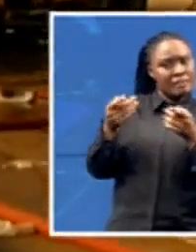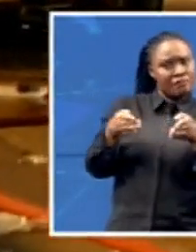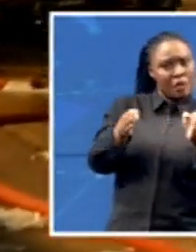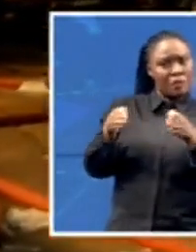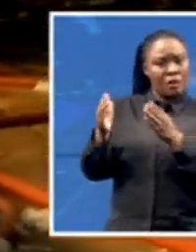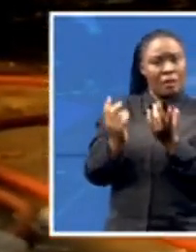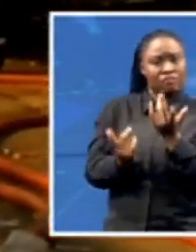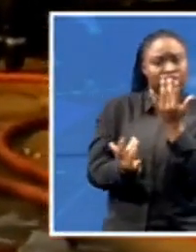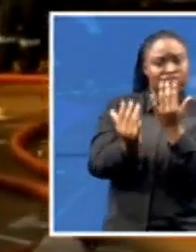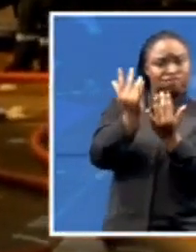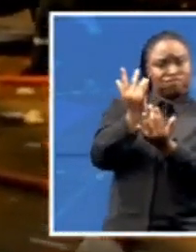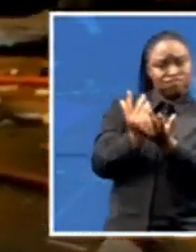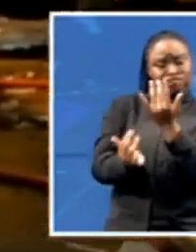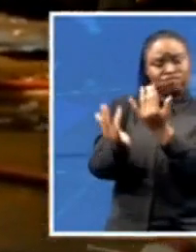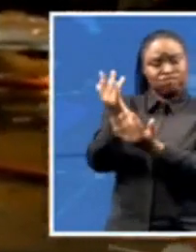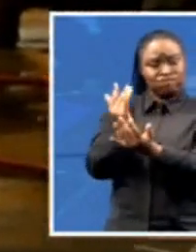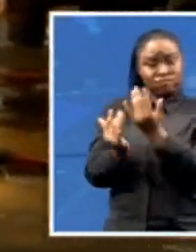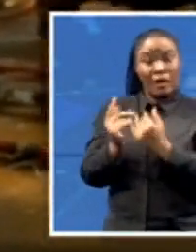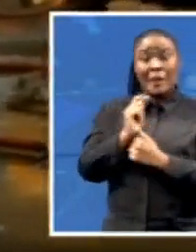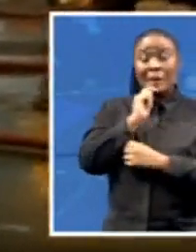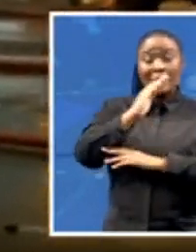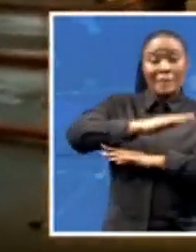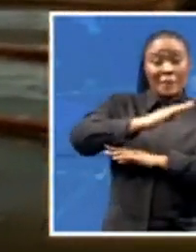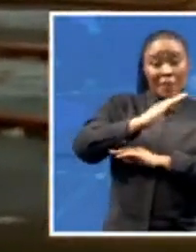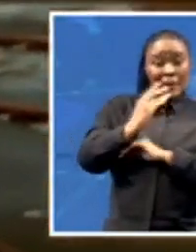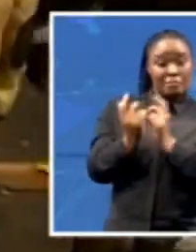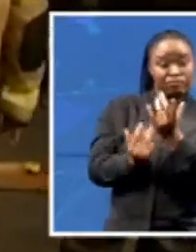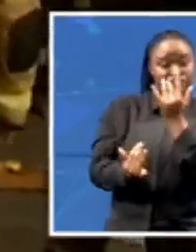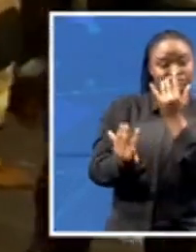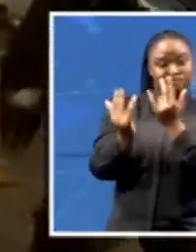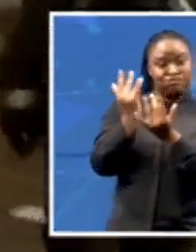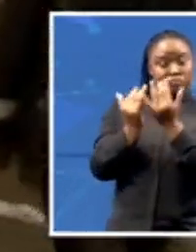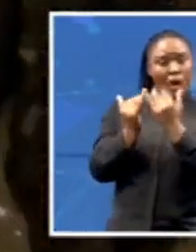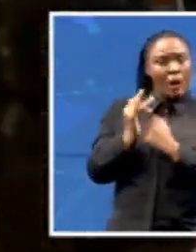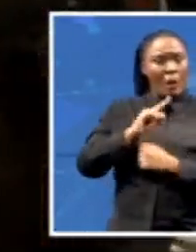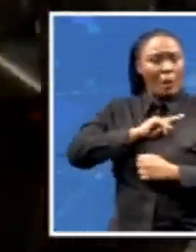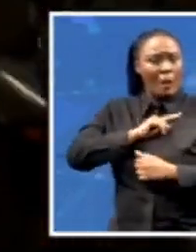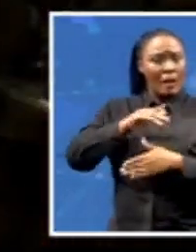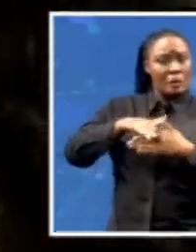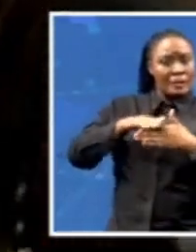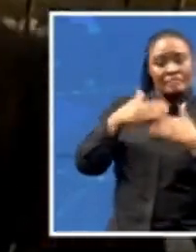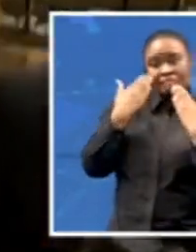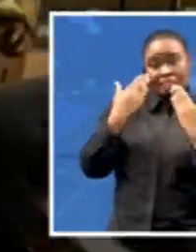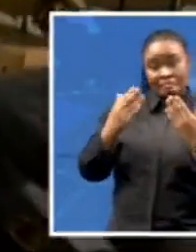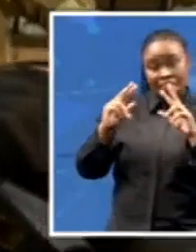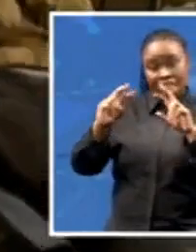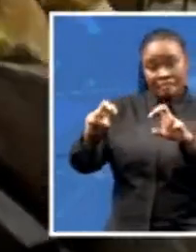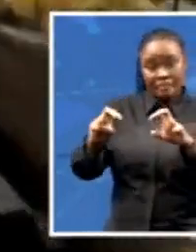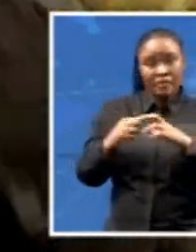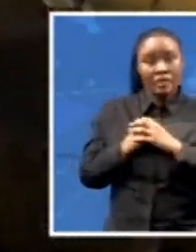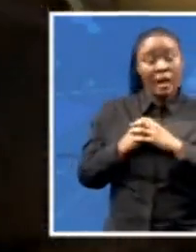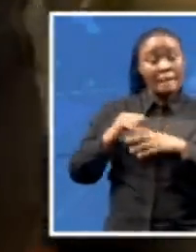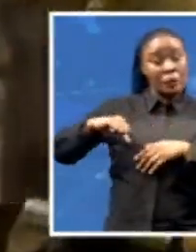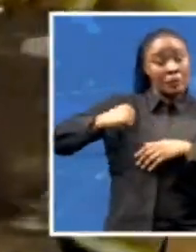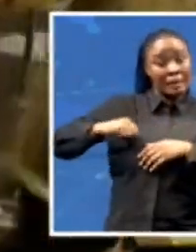out this morning. The cause is yet to be established. Firefighters from Mahikeng local municipality are on the scene where they're trying to